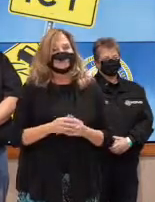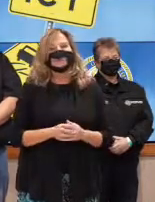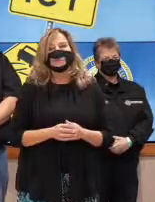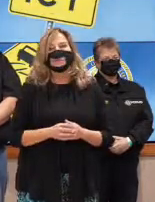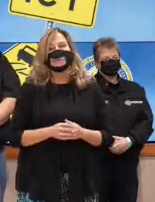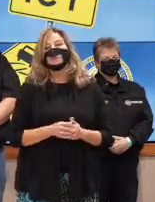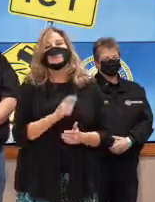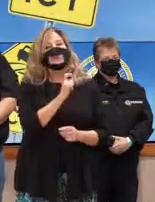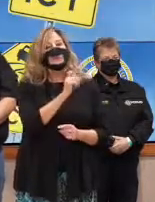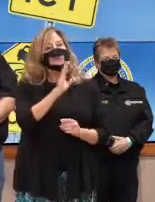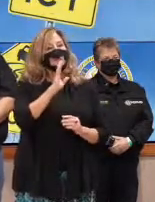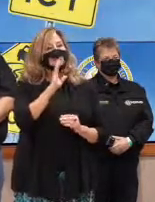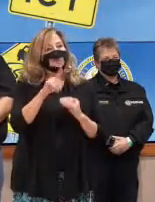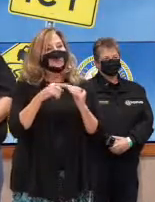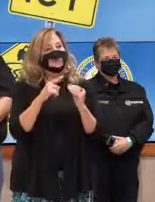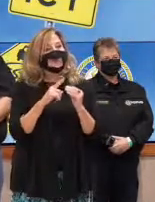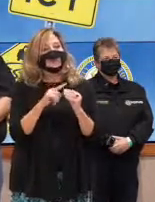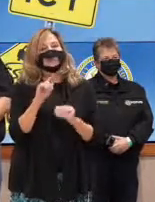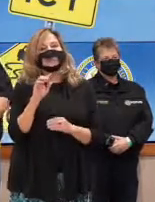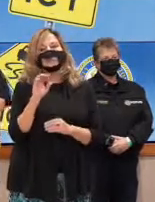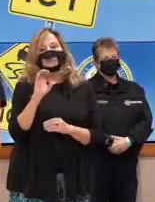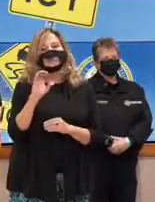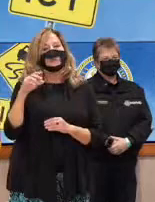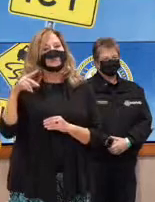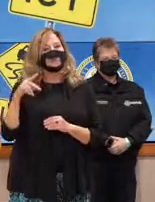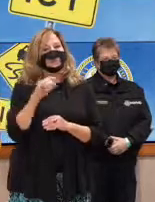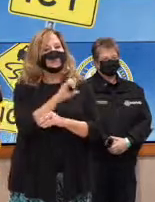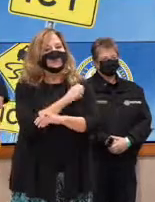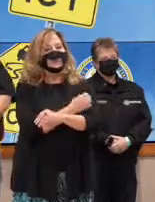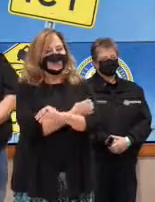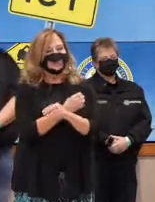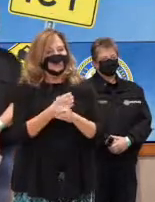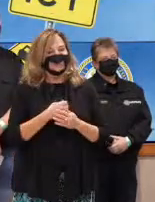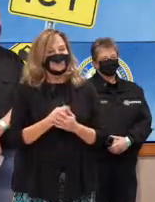on Centerpoint. Let me just make just a couple of notes there.